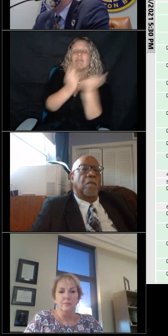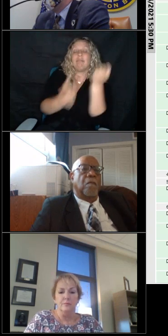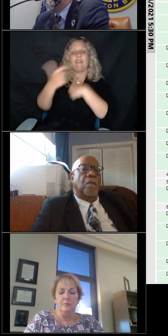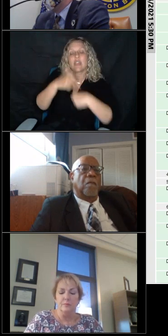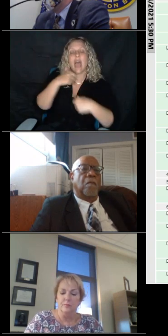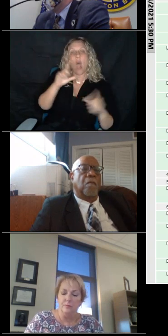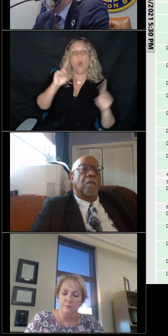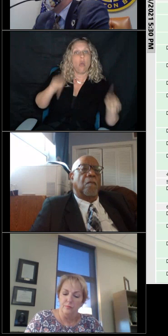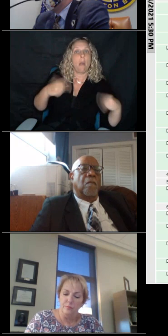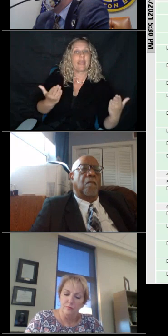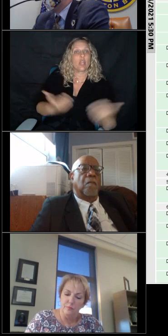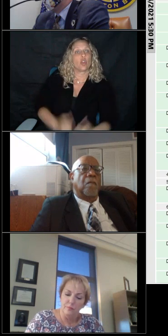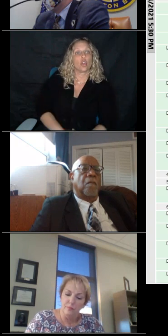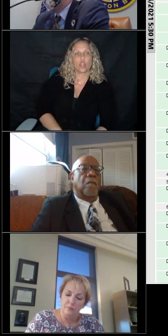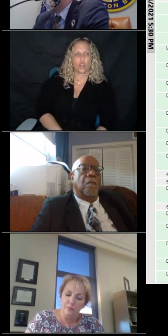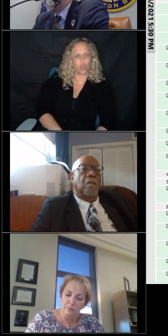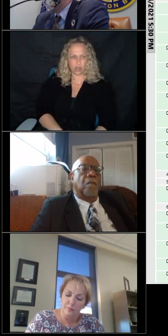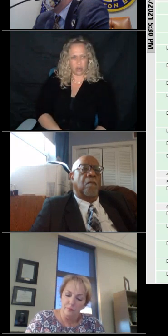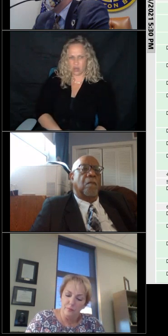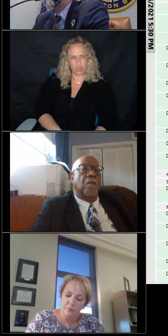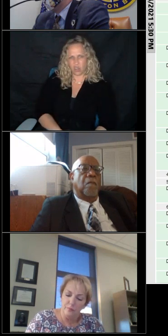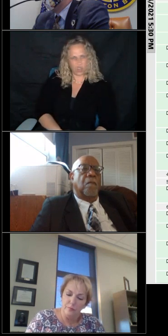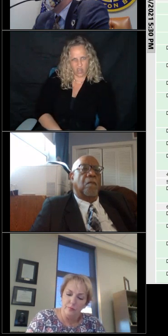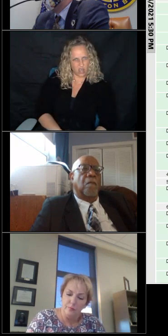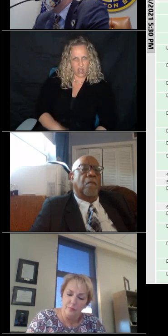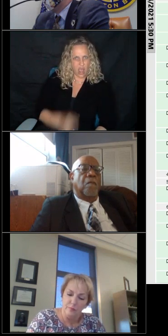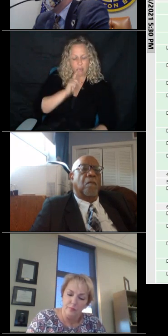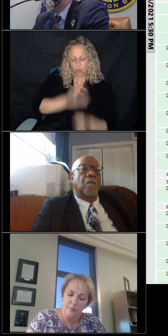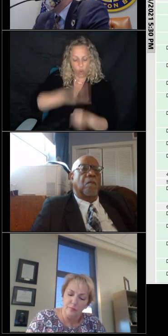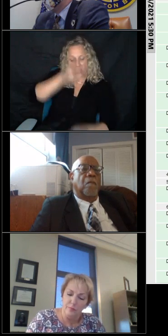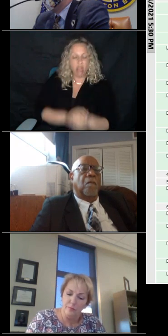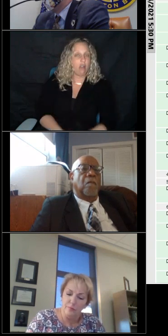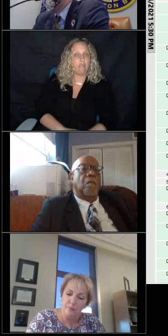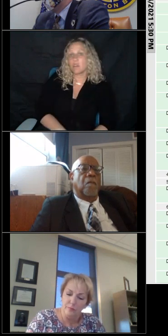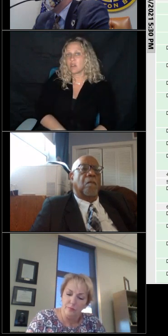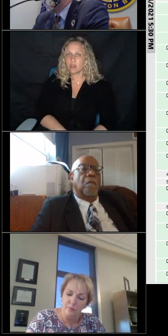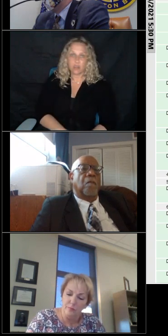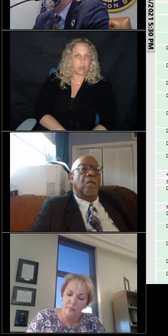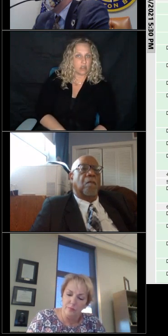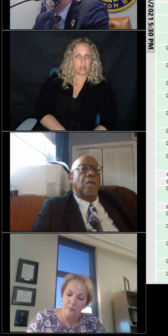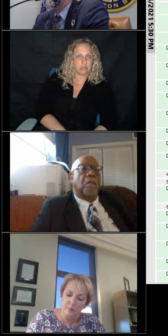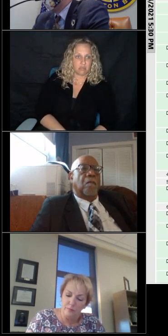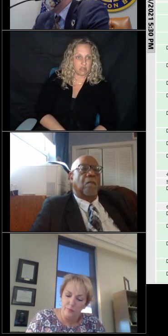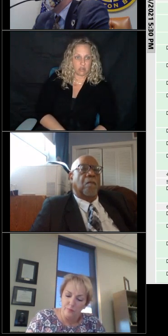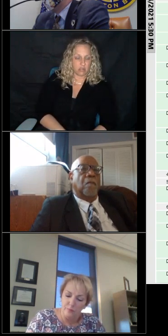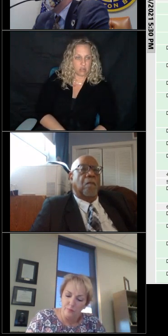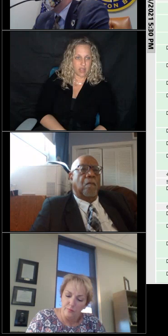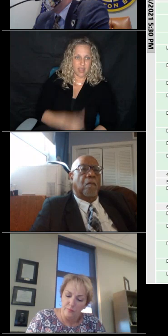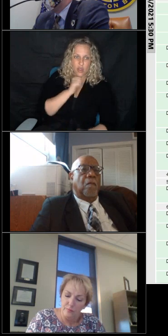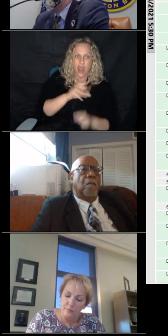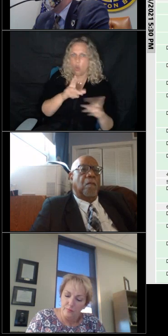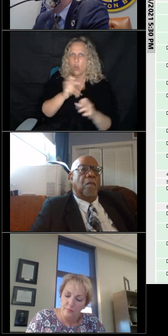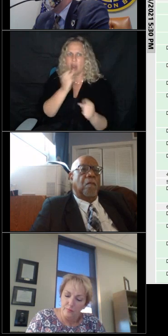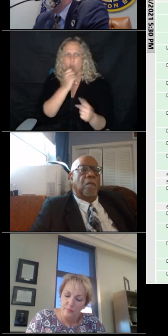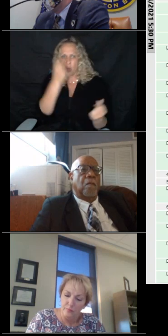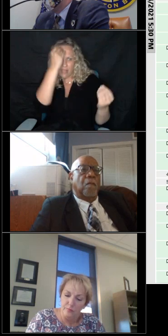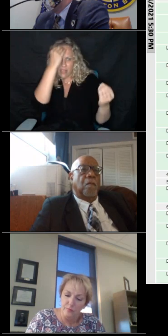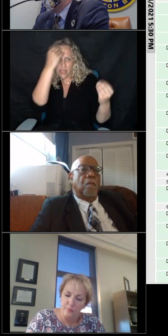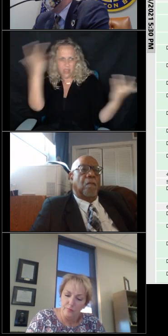Every time. And I'm gonna go the hell off. Cause I know y'all not respecting the nice comp